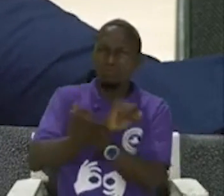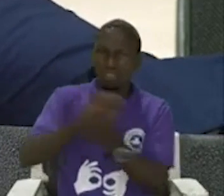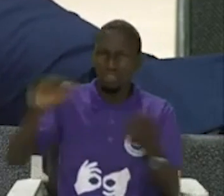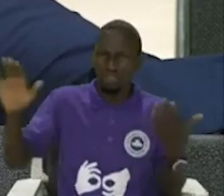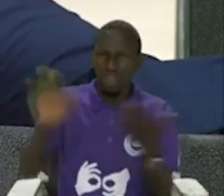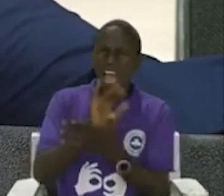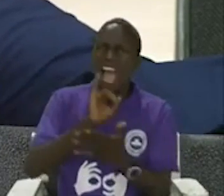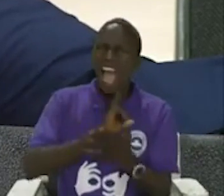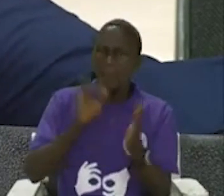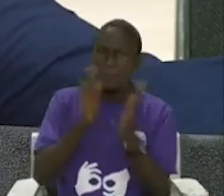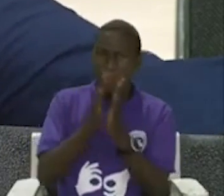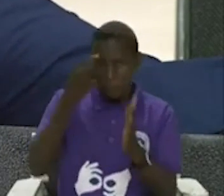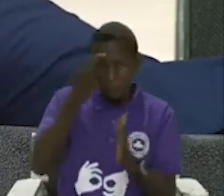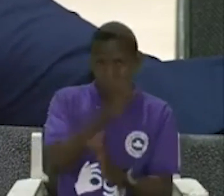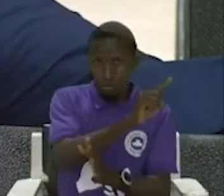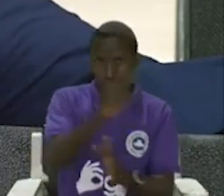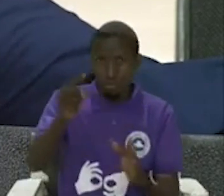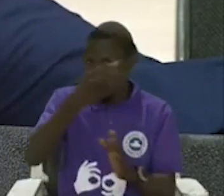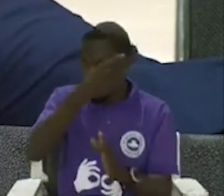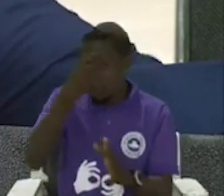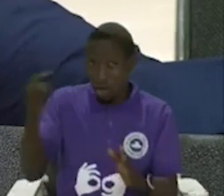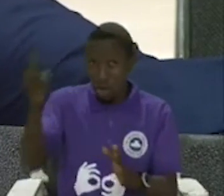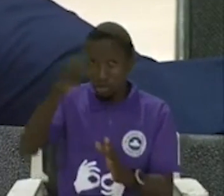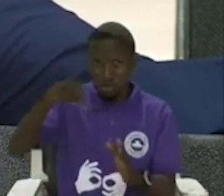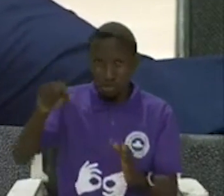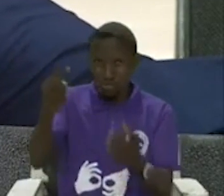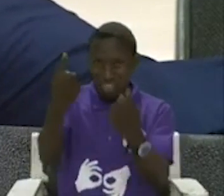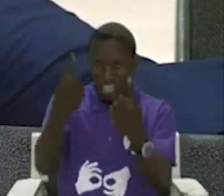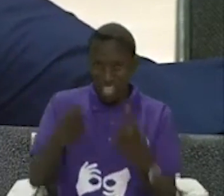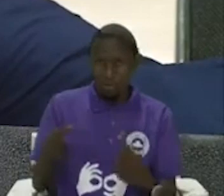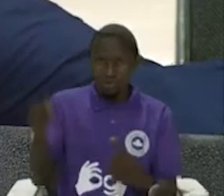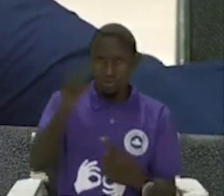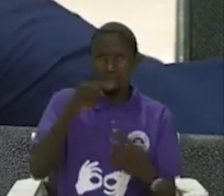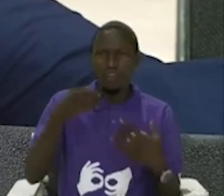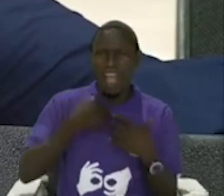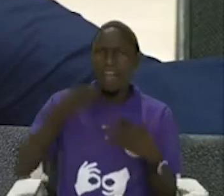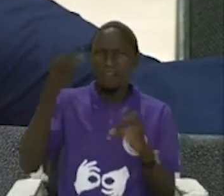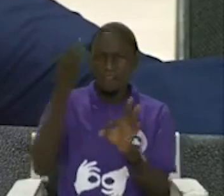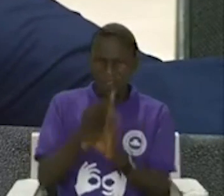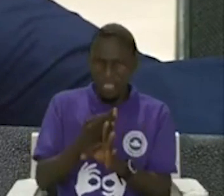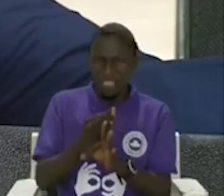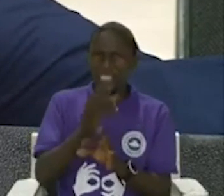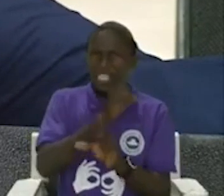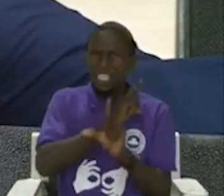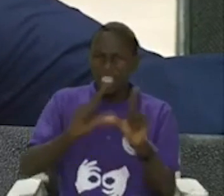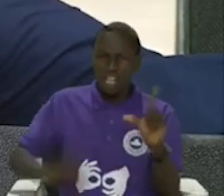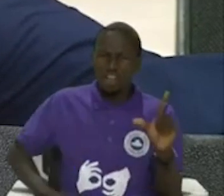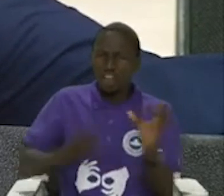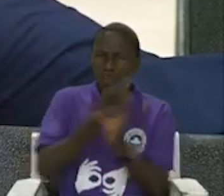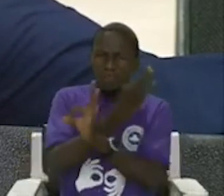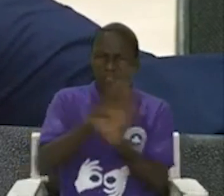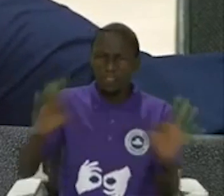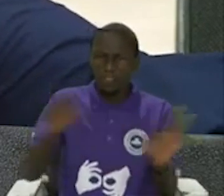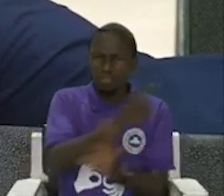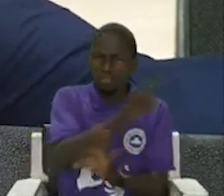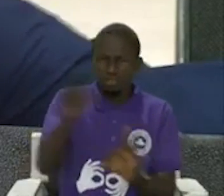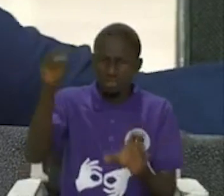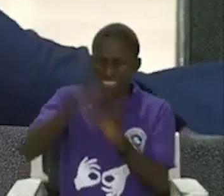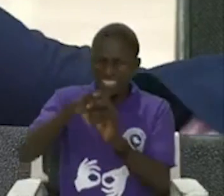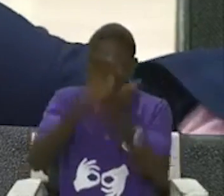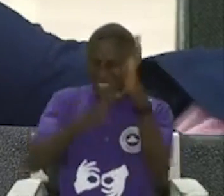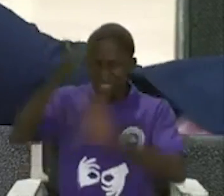tonight, because you came, because you have faith and you joined us tonight, the Lord set you free in the mighty name of